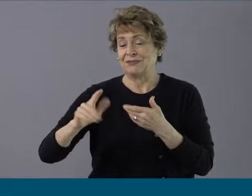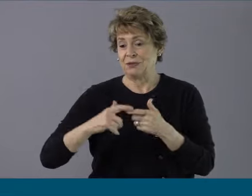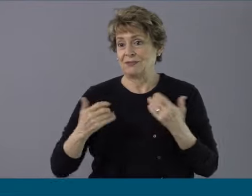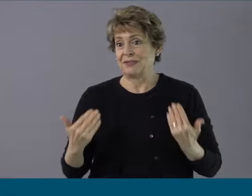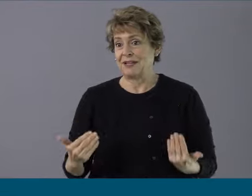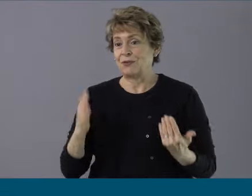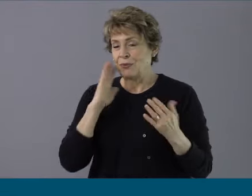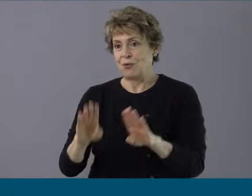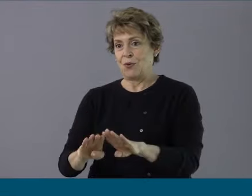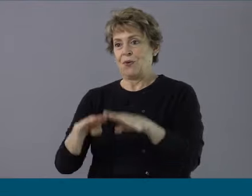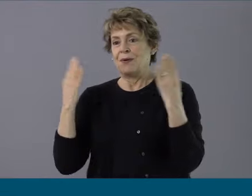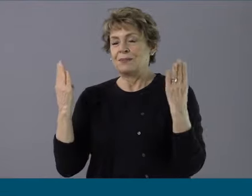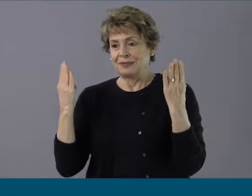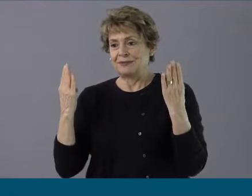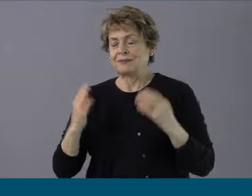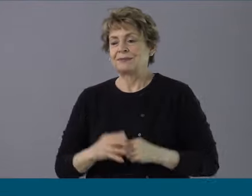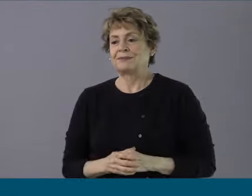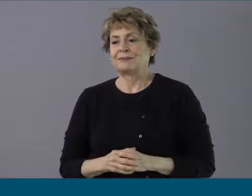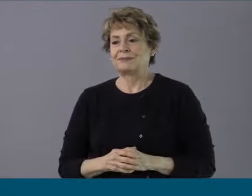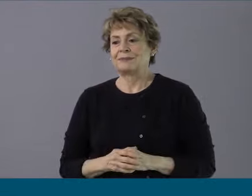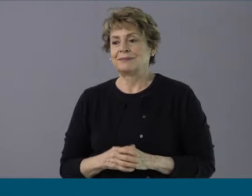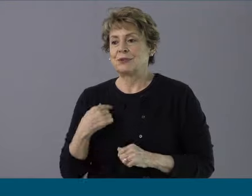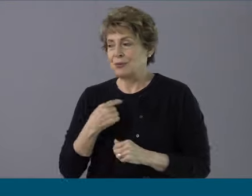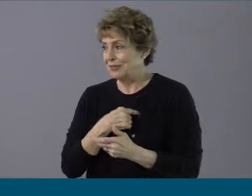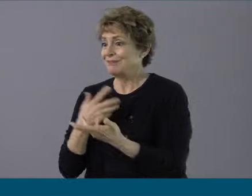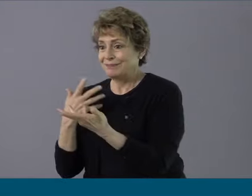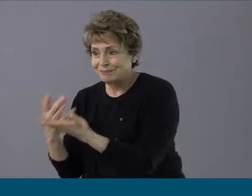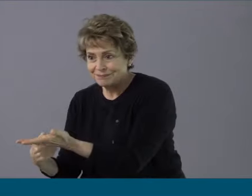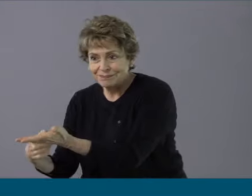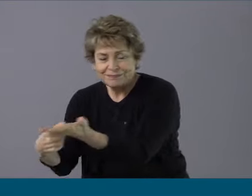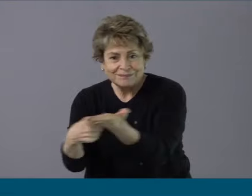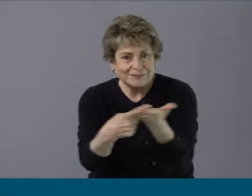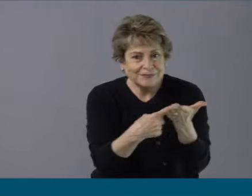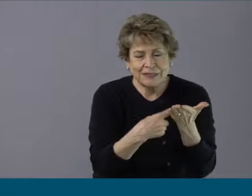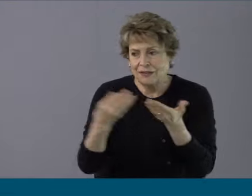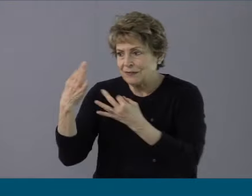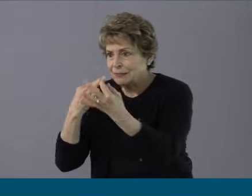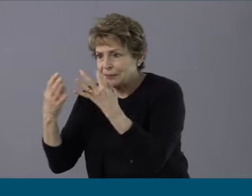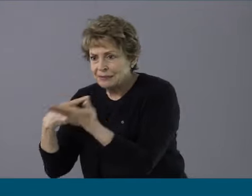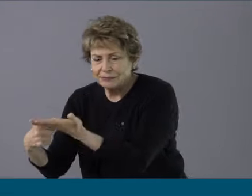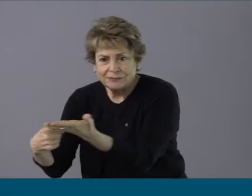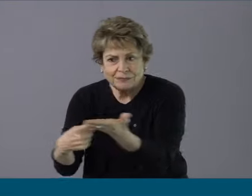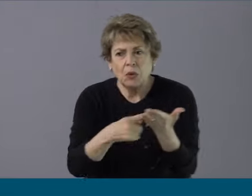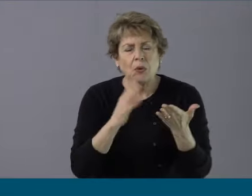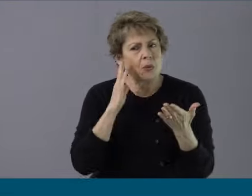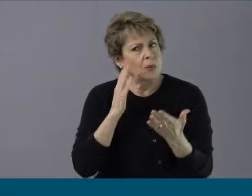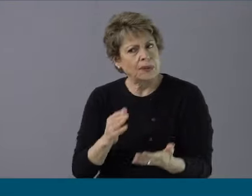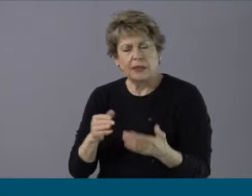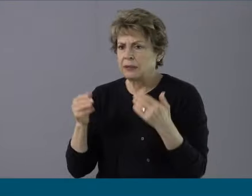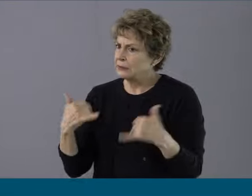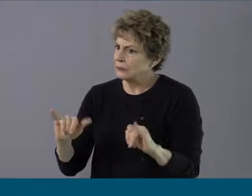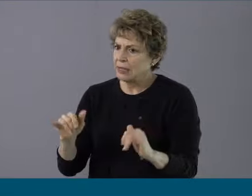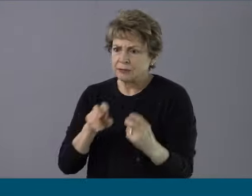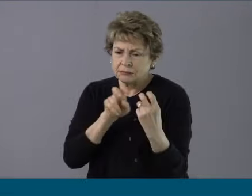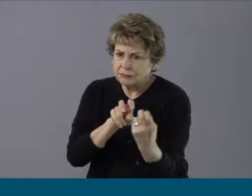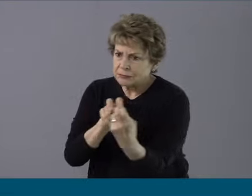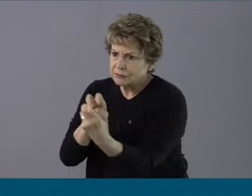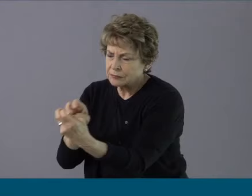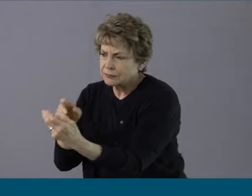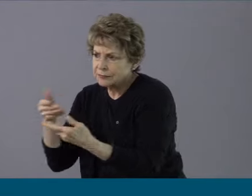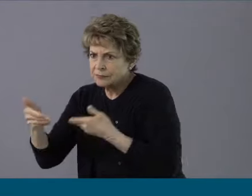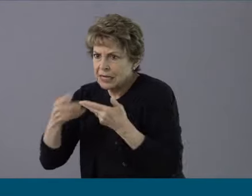and public school superintendents. I'm going to be sitting down and working with Superintendent of Public Instruction,